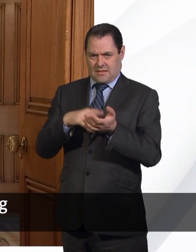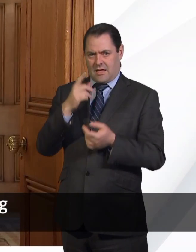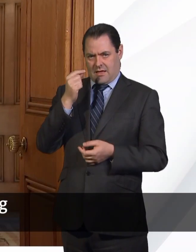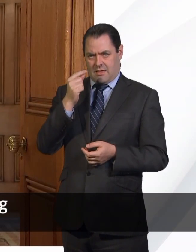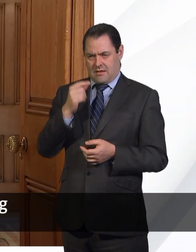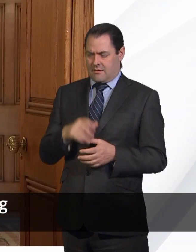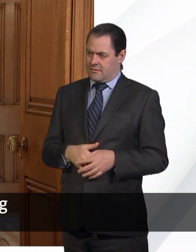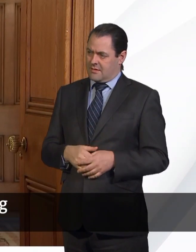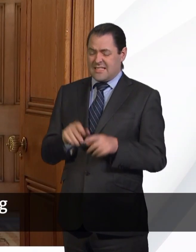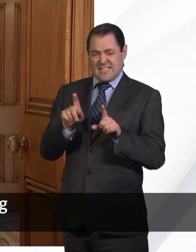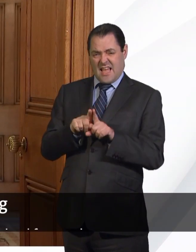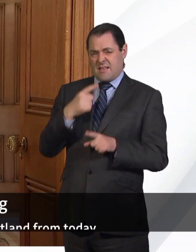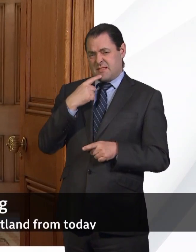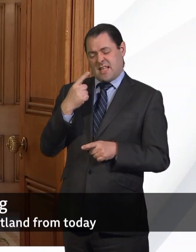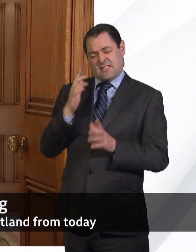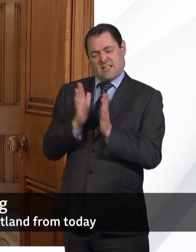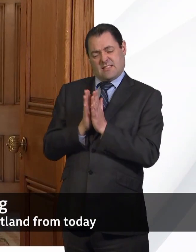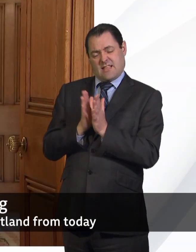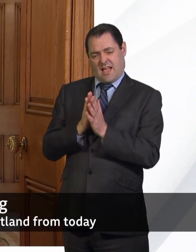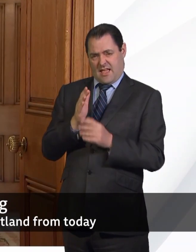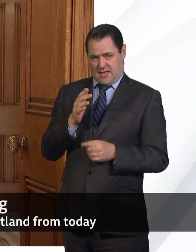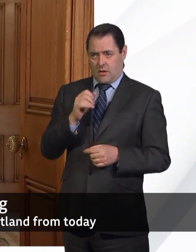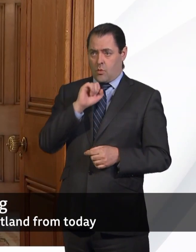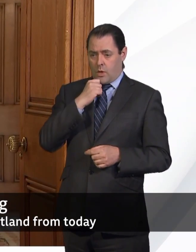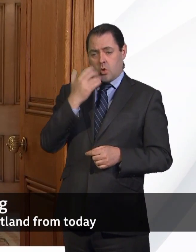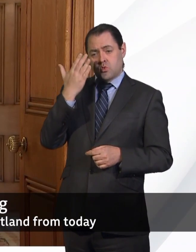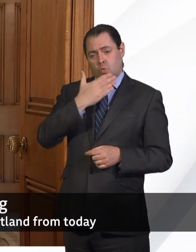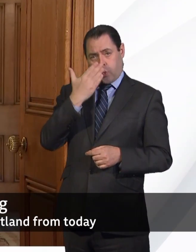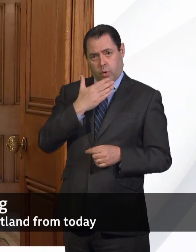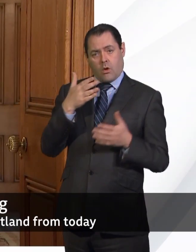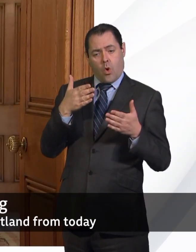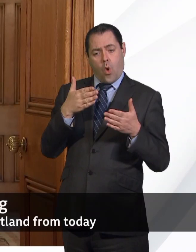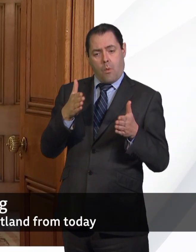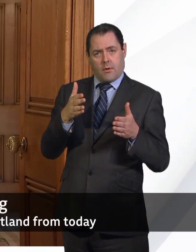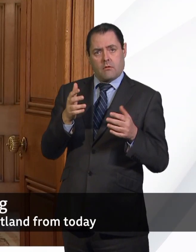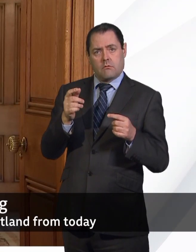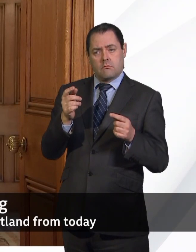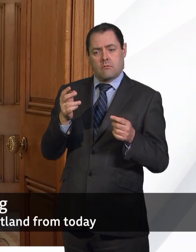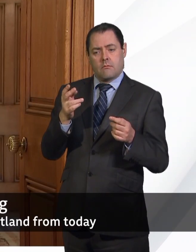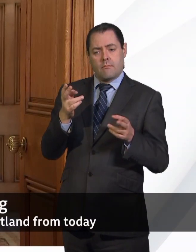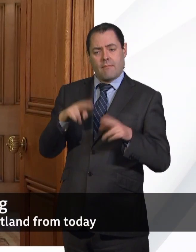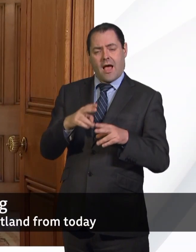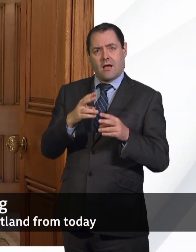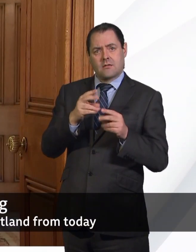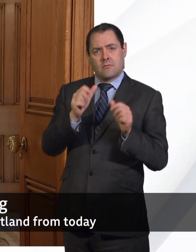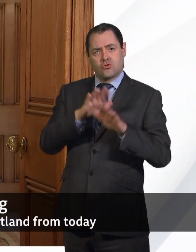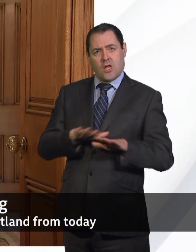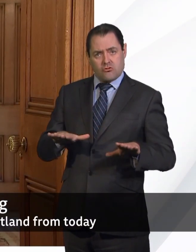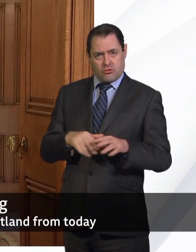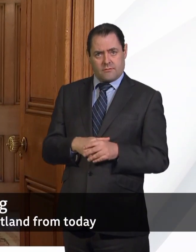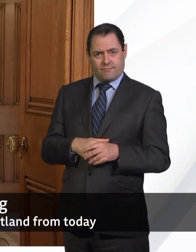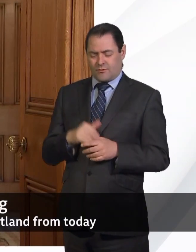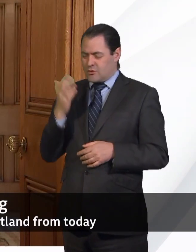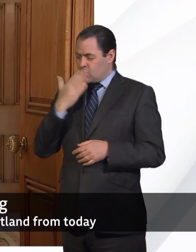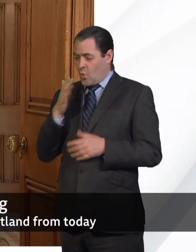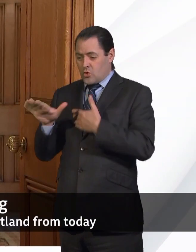set out on Sunday, we will now reopen schools to more children. Closing schools has